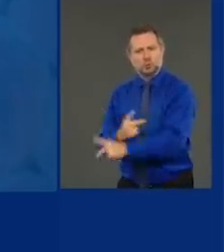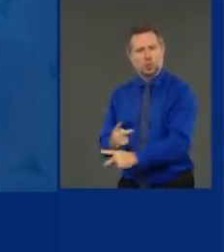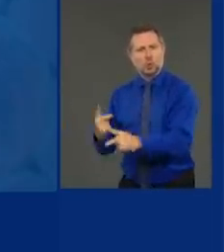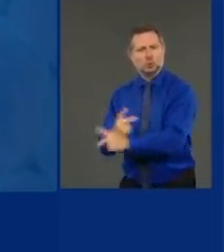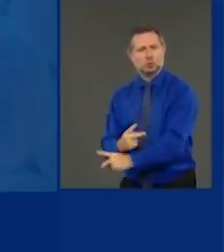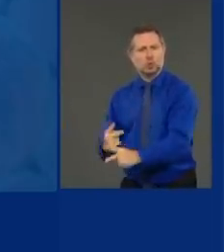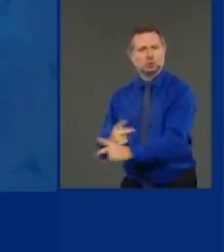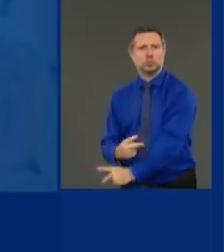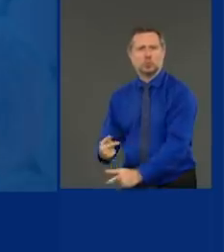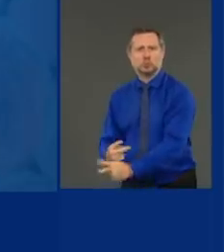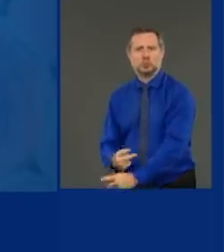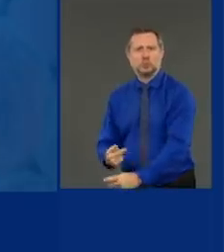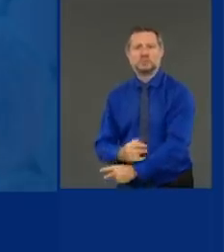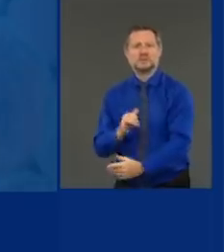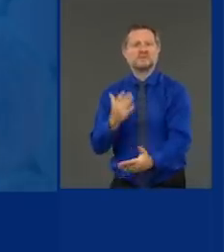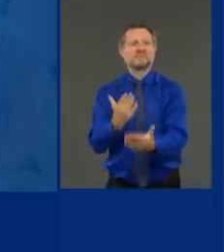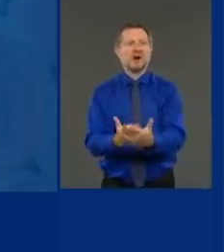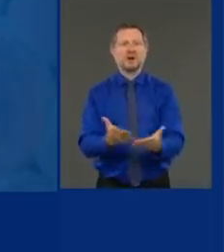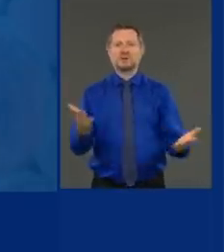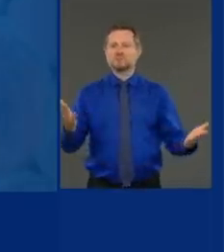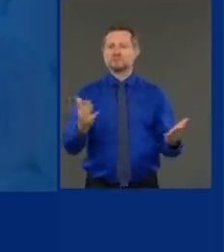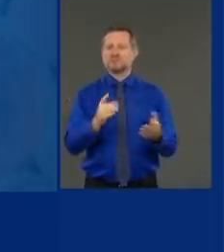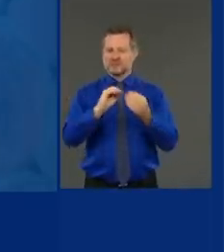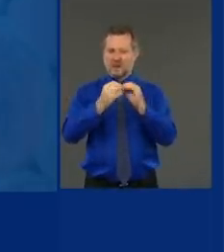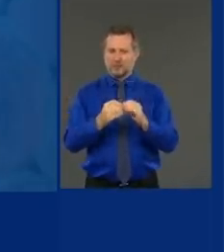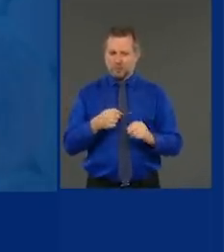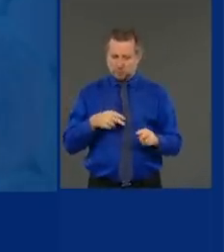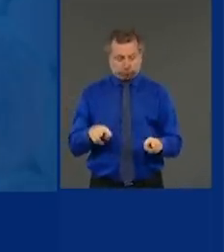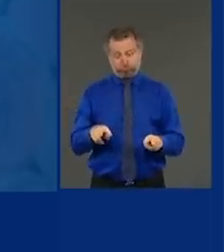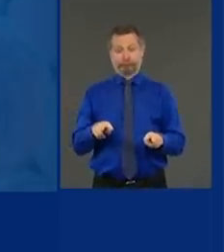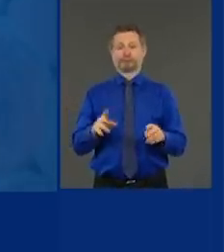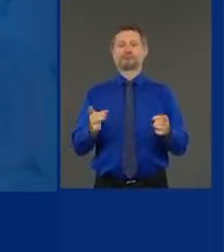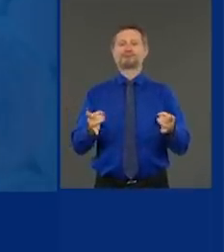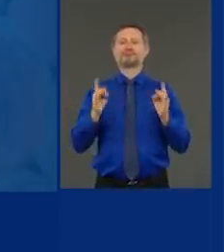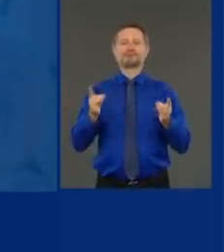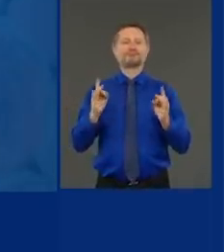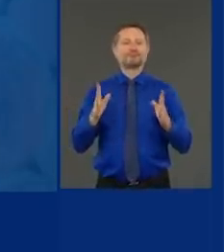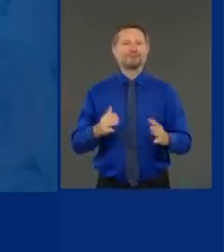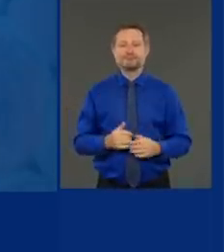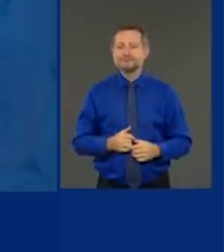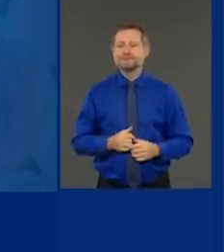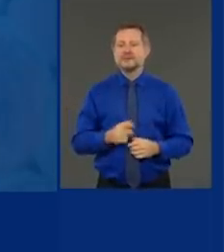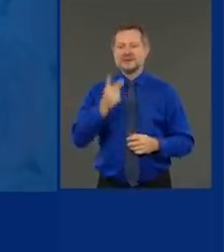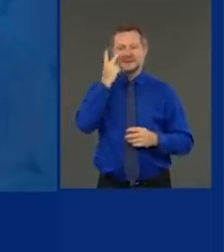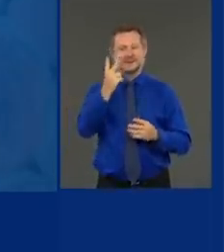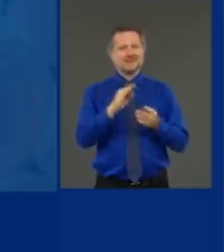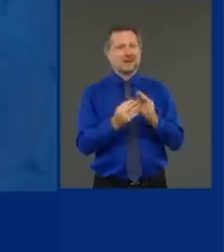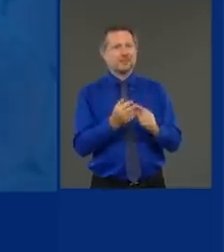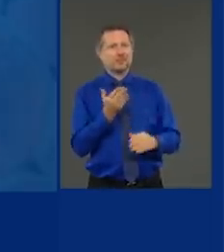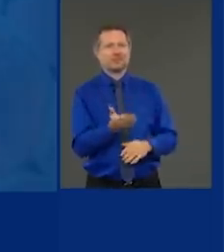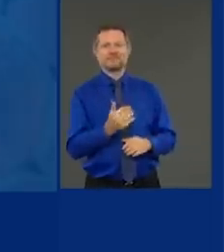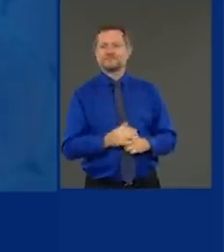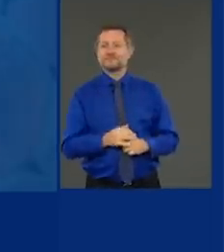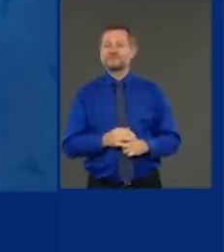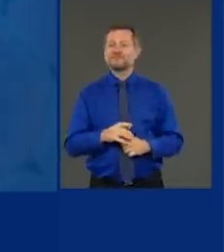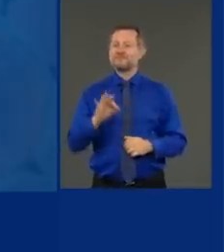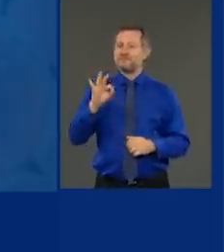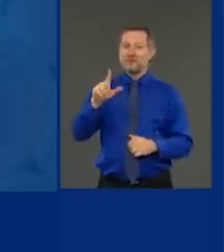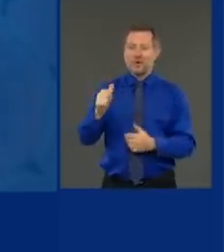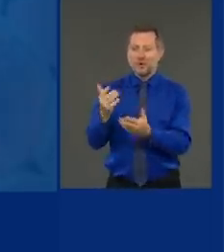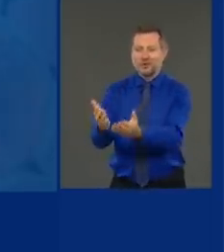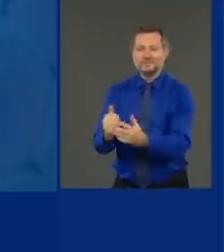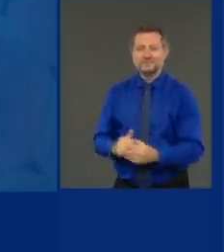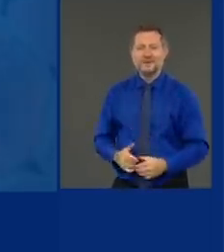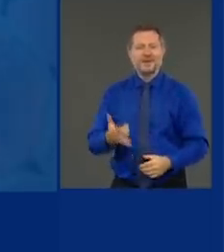I like to say. It's an inarguable fact. You look at the numbers, look at what's happening in Florida, look at California, look